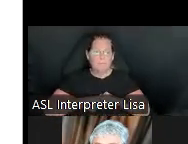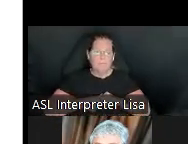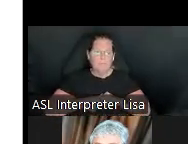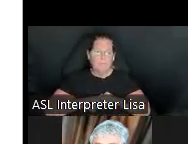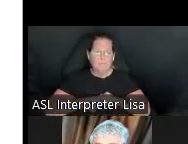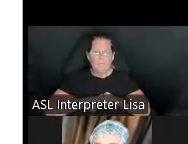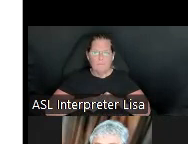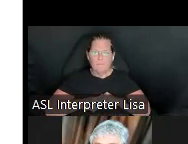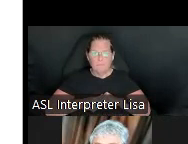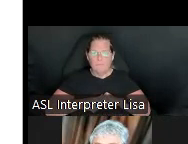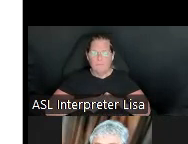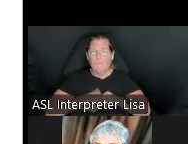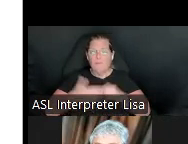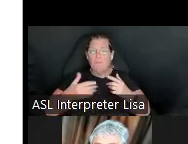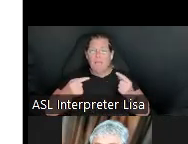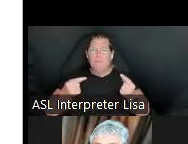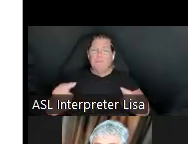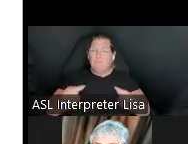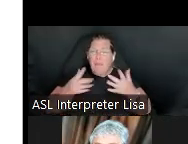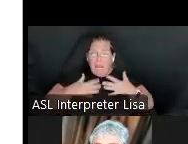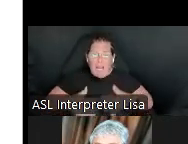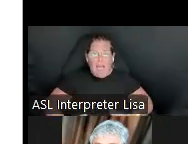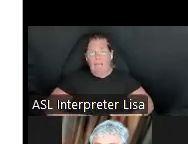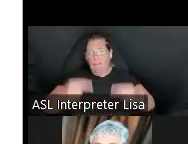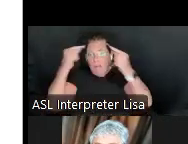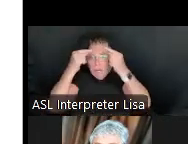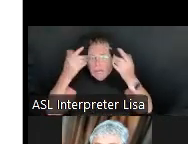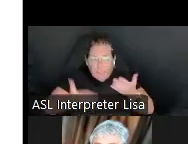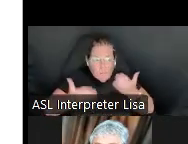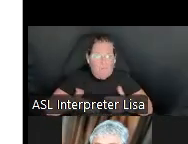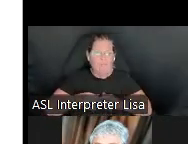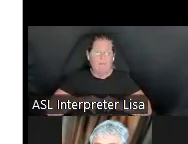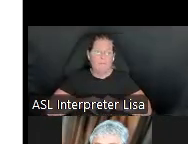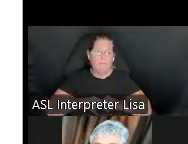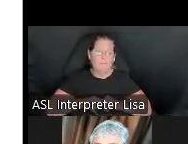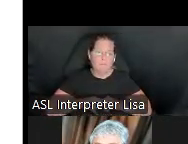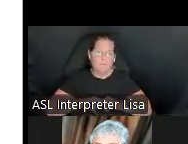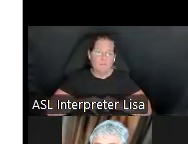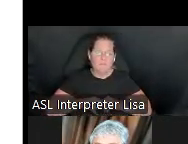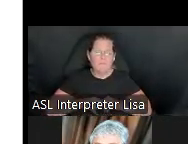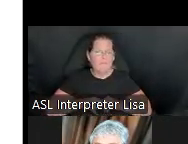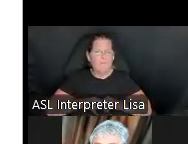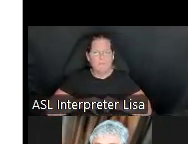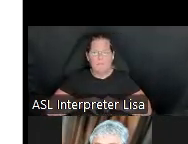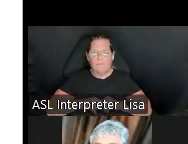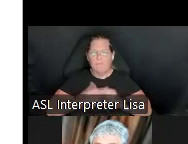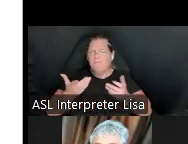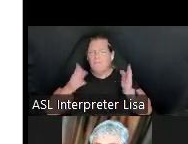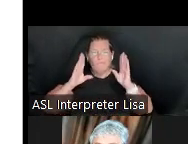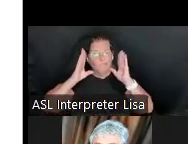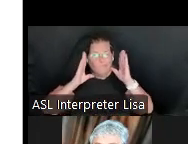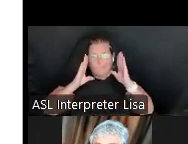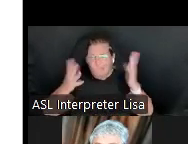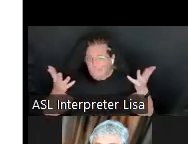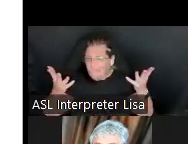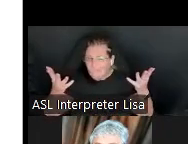may be experiencing pain and headaches. Person may have poor attention span or